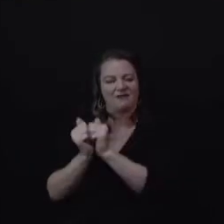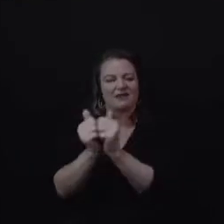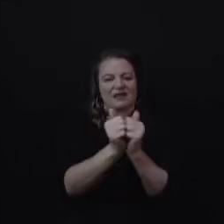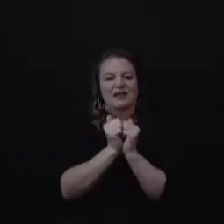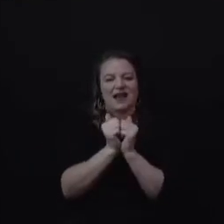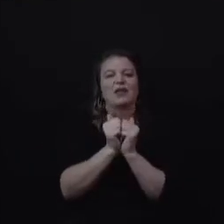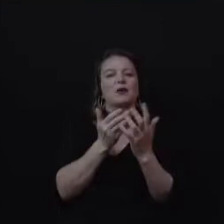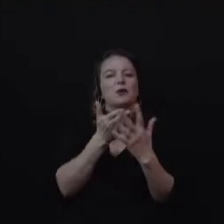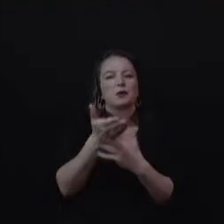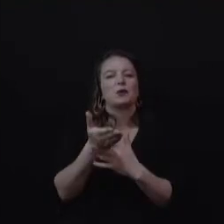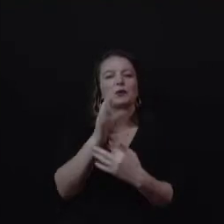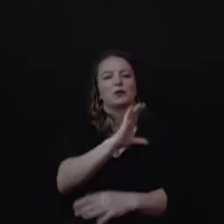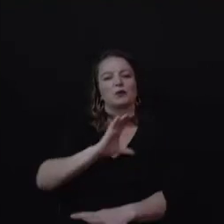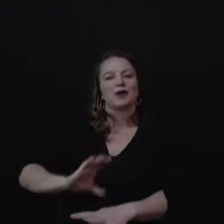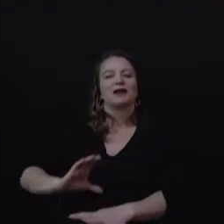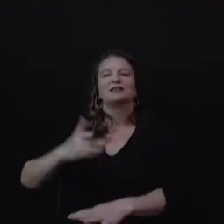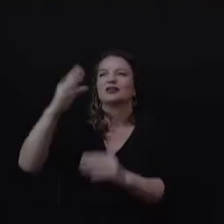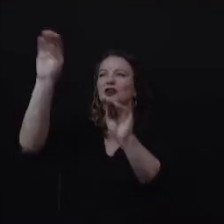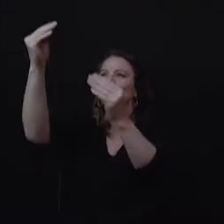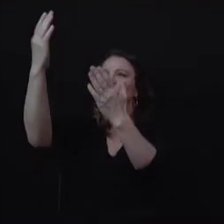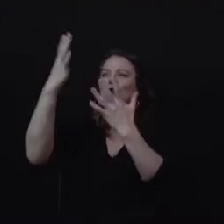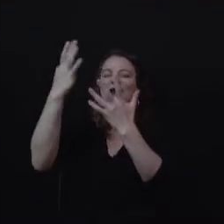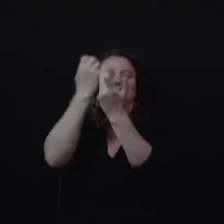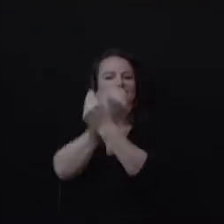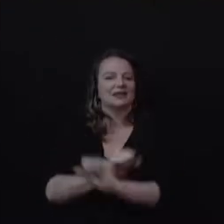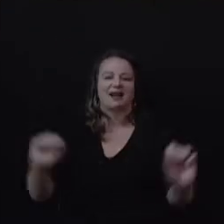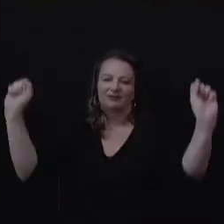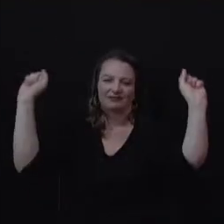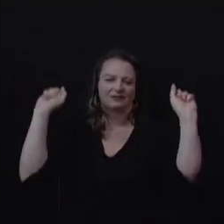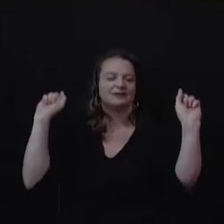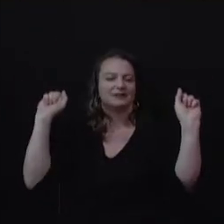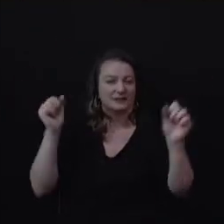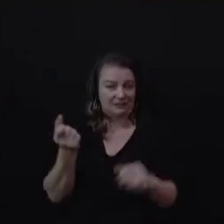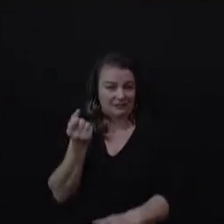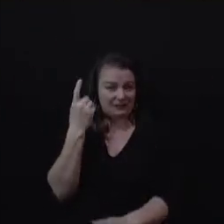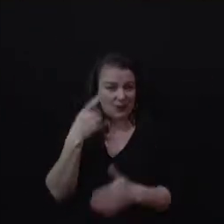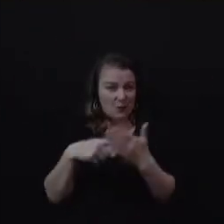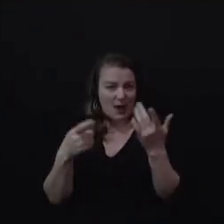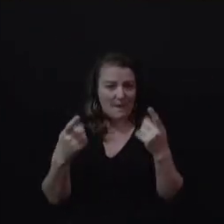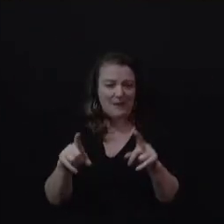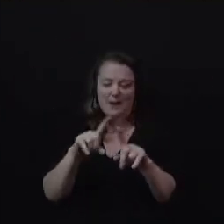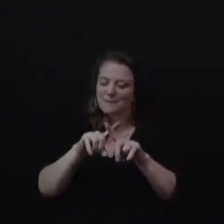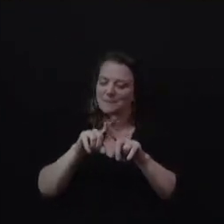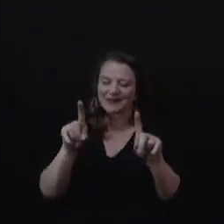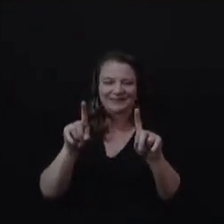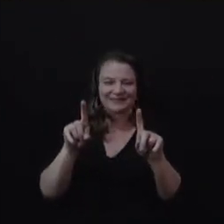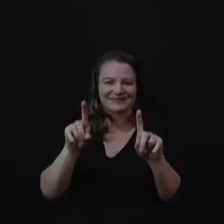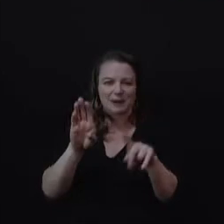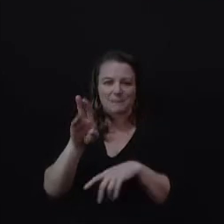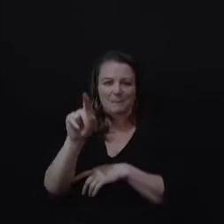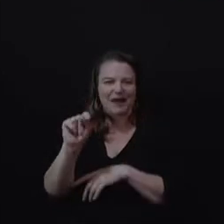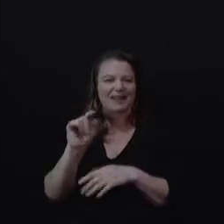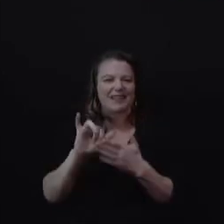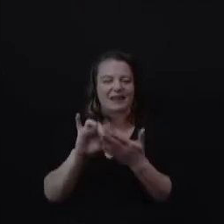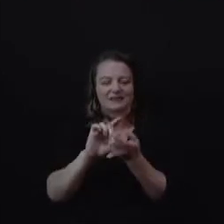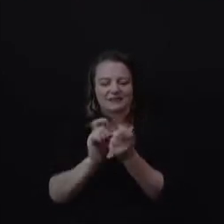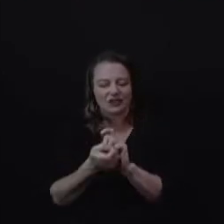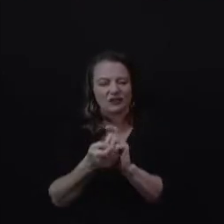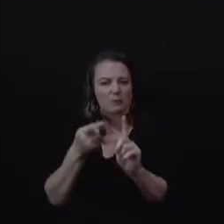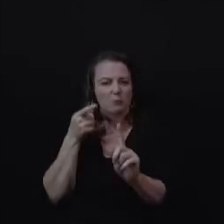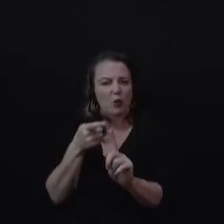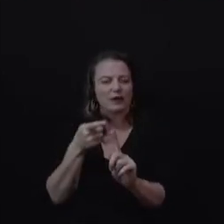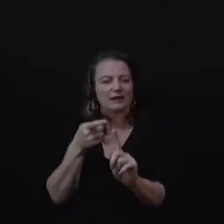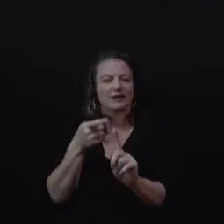grace you have been saved. Do you all see what happens, that word but, that turnaround point? When you